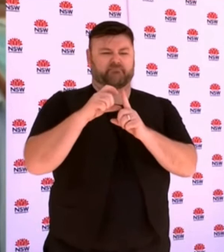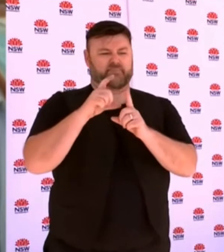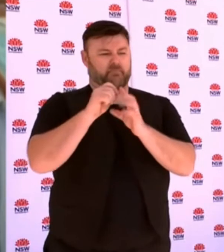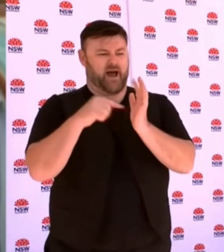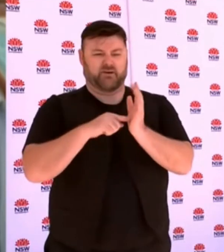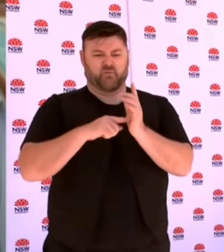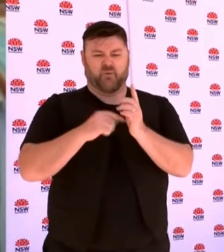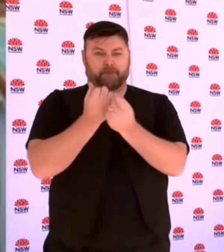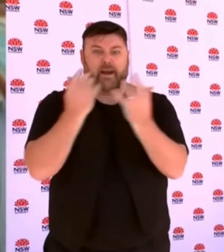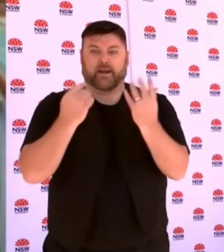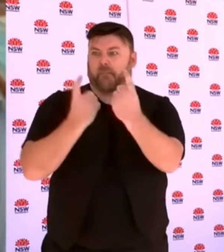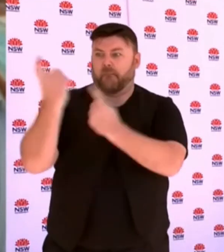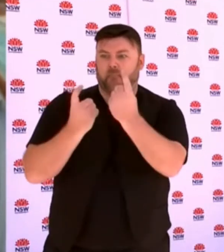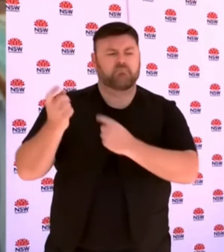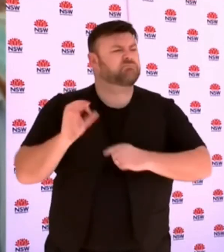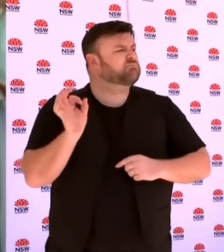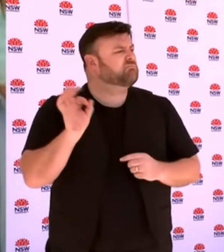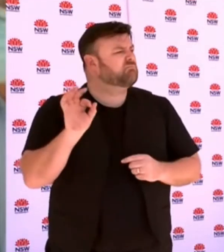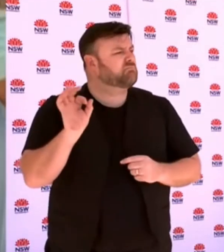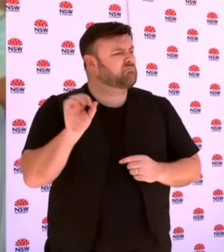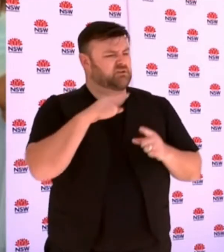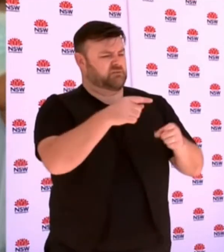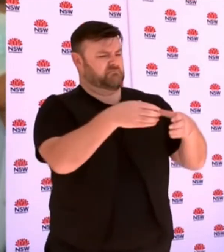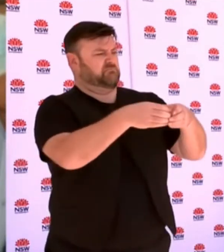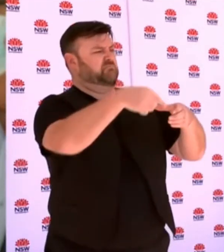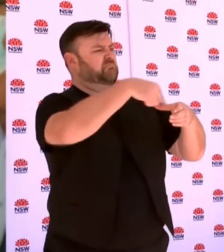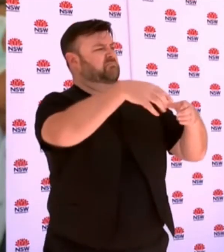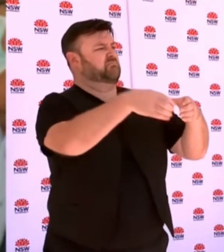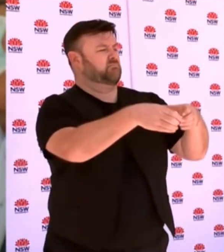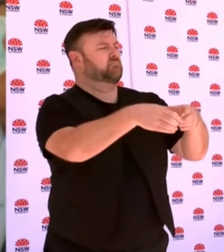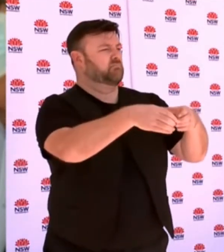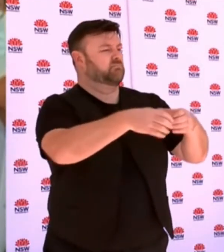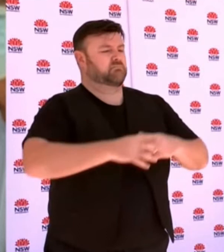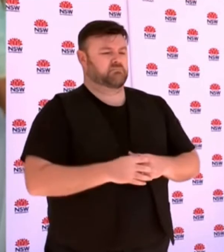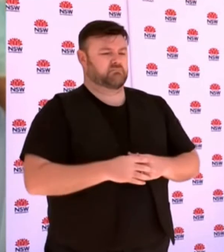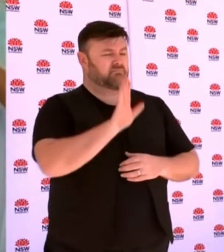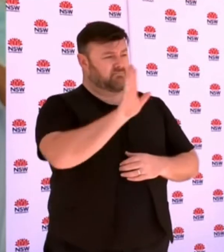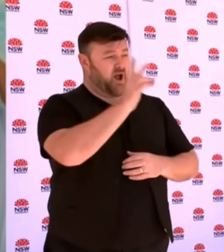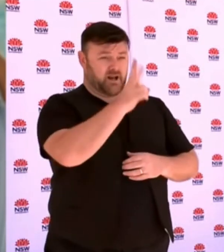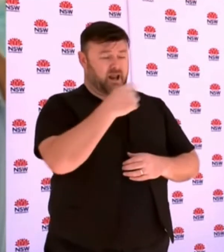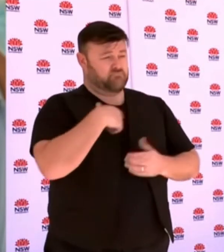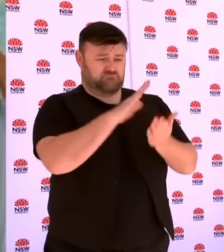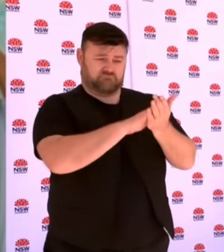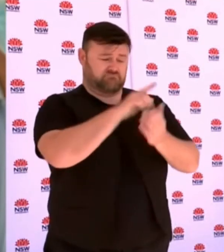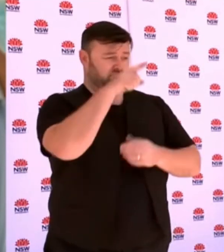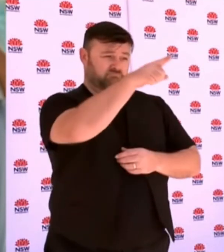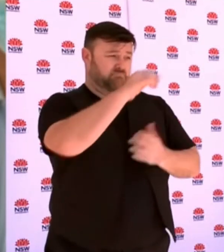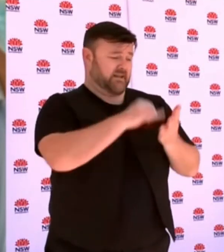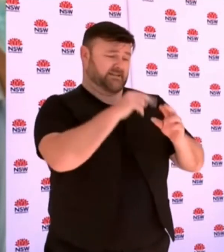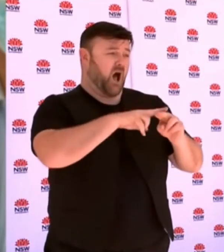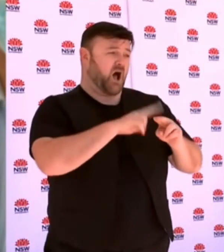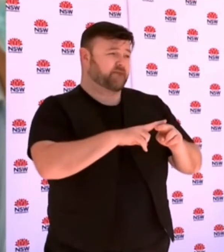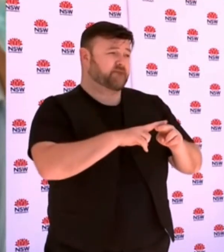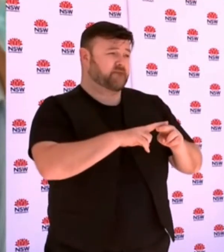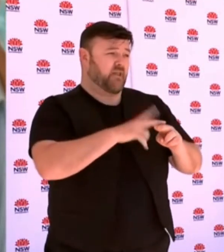ED. So obviously it has an operational impact, but I just want to acknowledge the staff who are working to make sure that